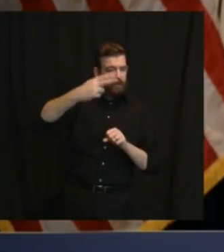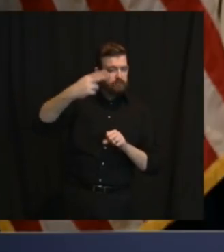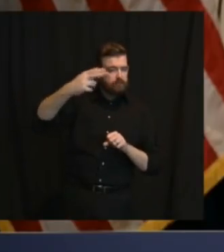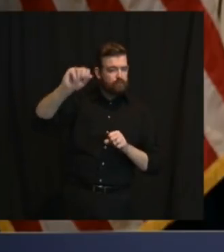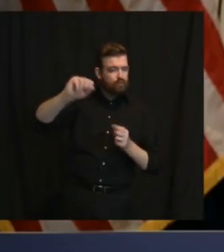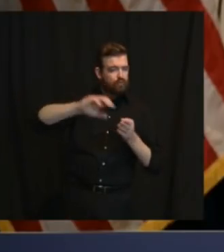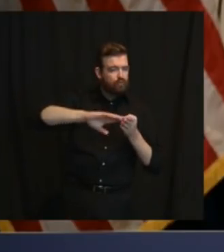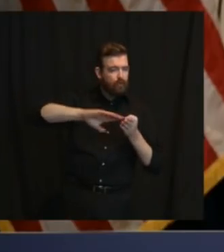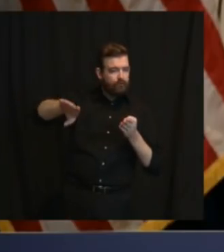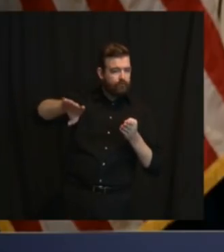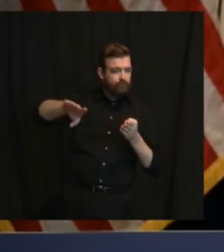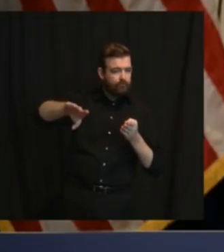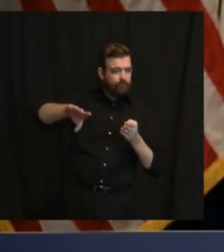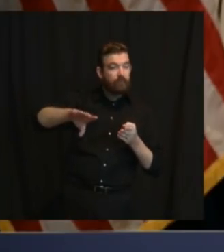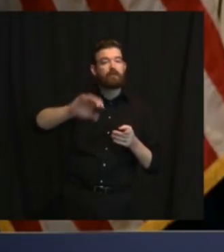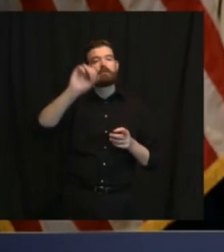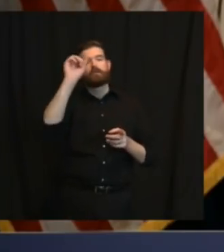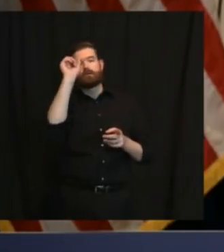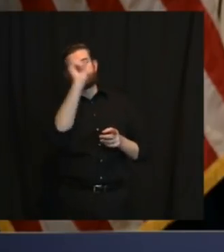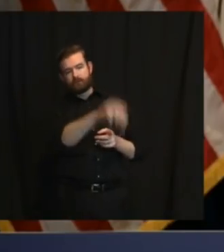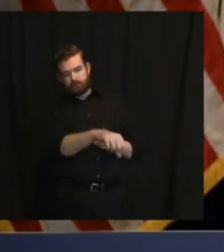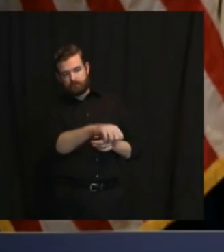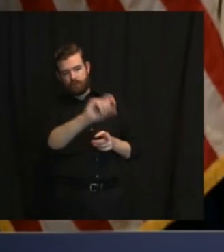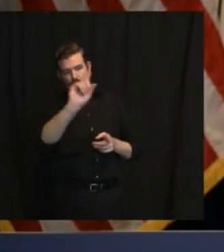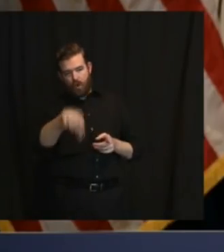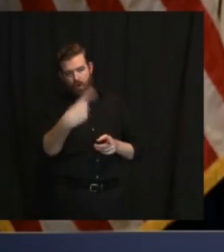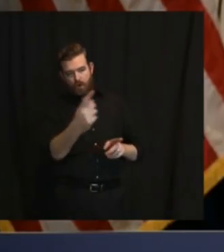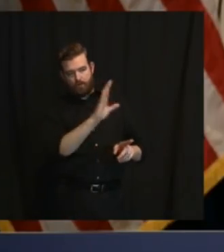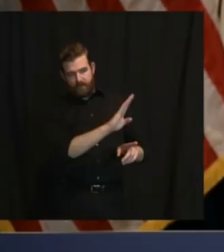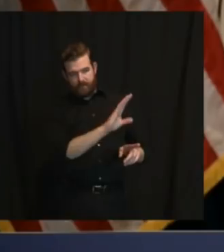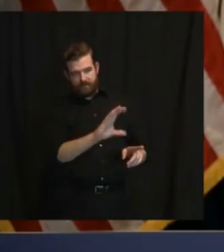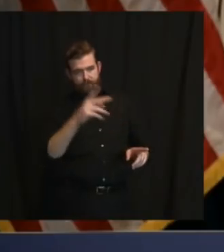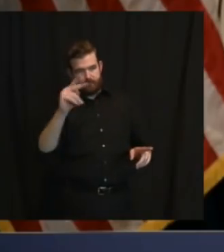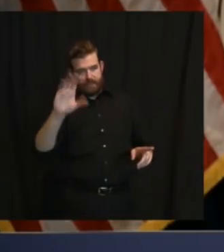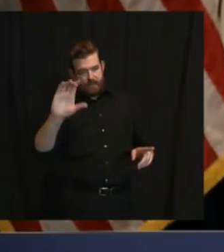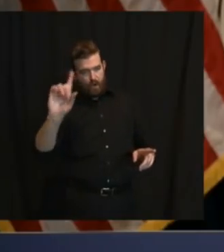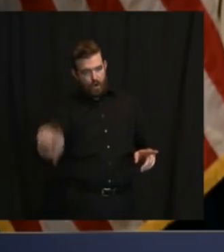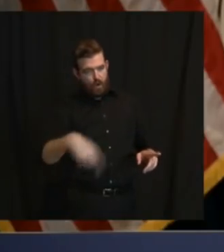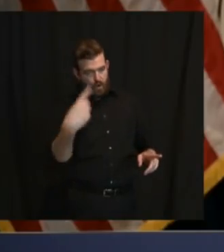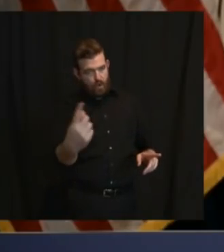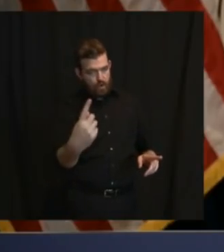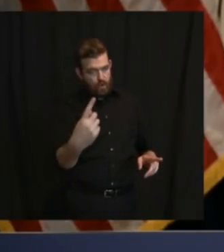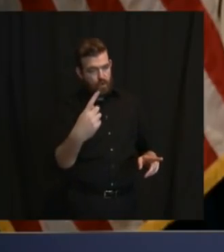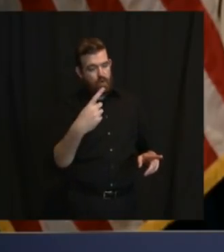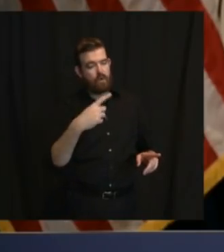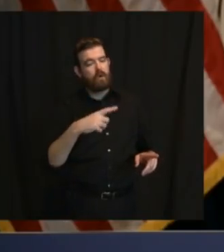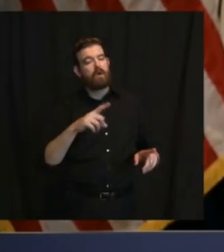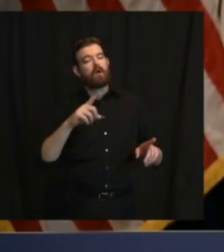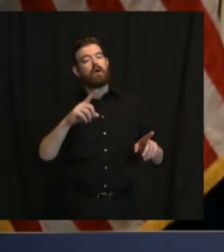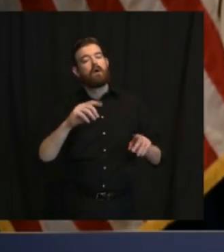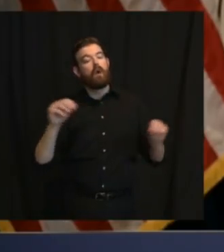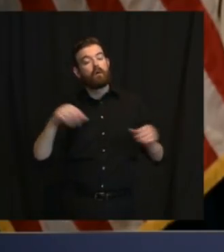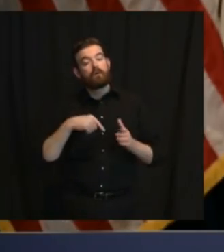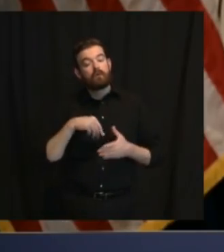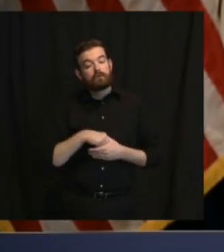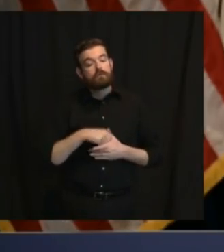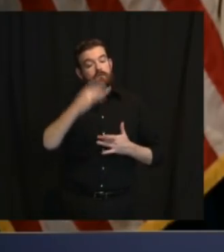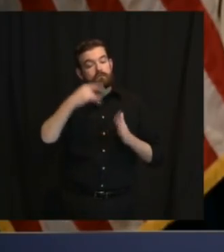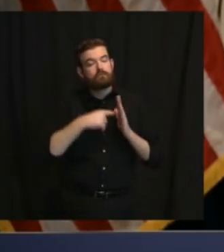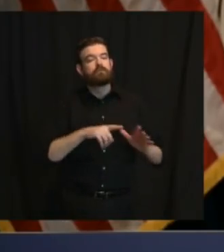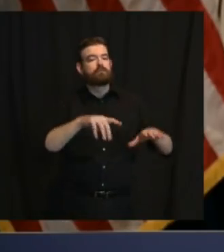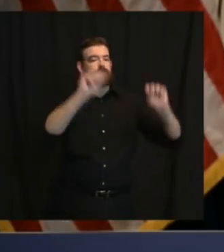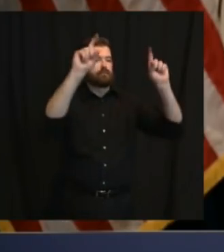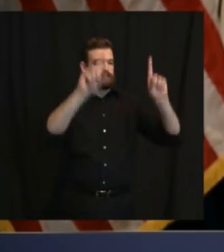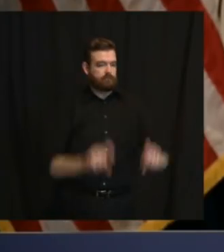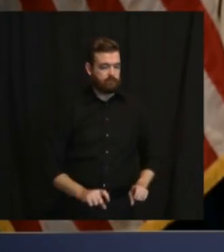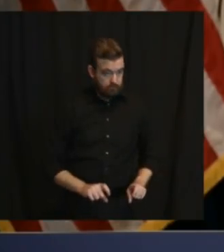only. Okay. I just had a few others. Yep. Just on testing, when you announced after your meeting at the White House that, that they would